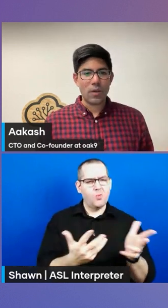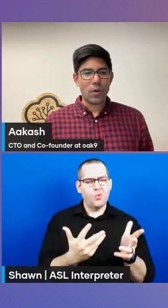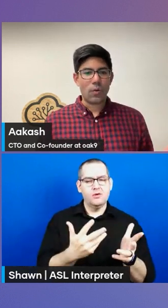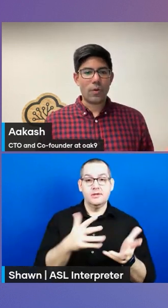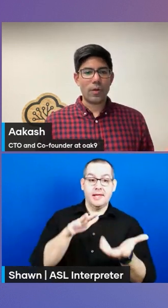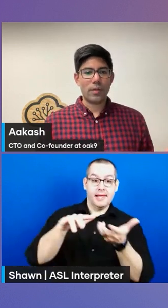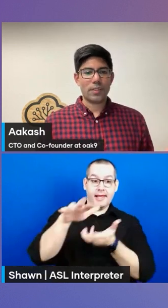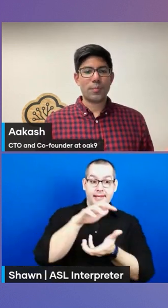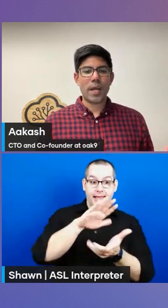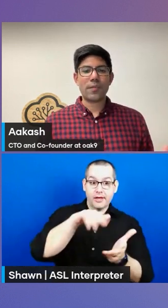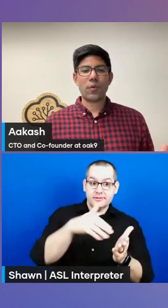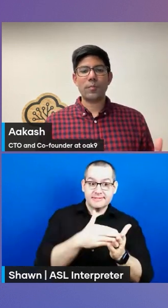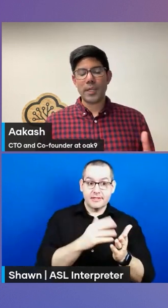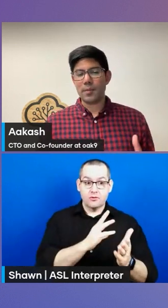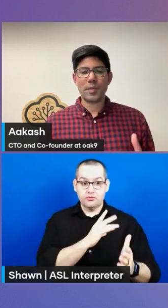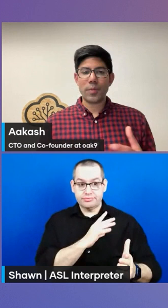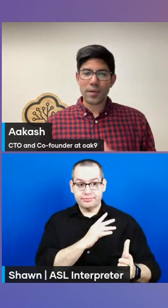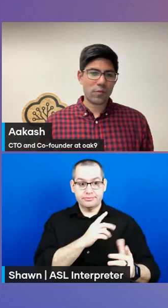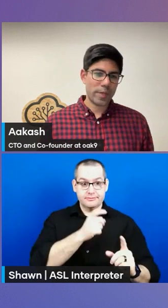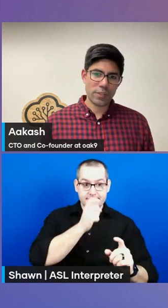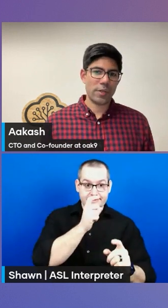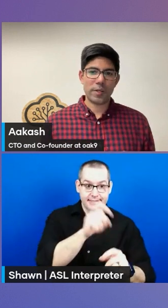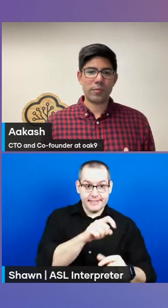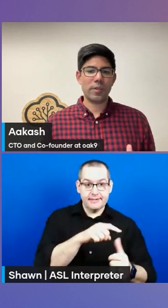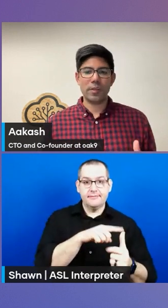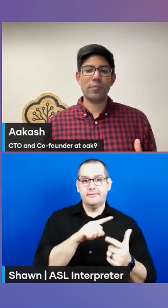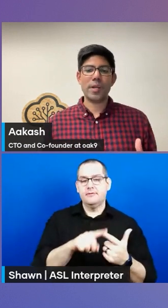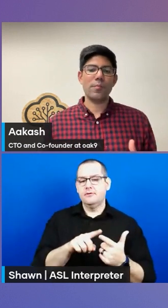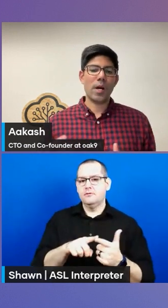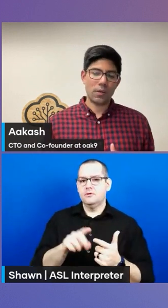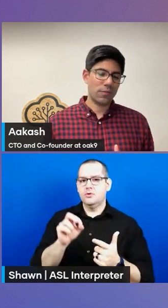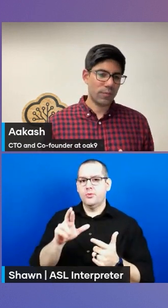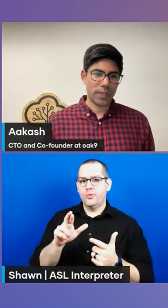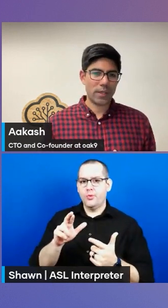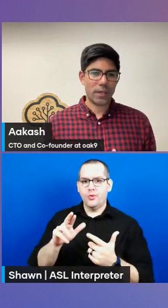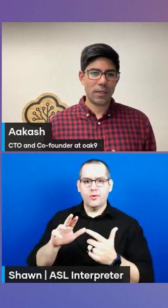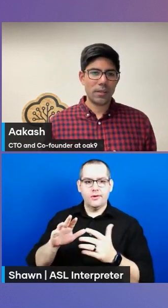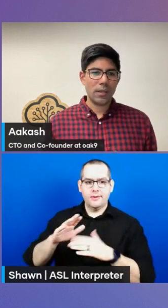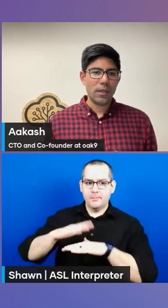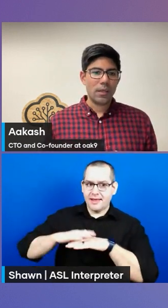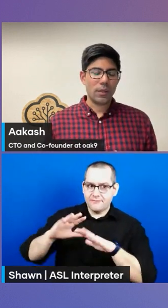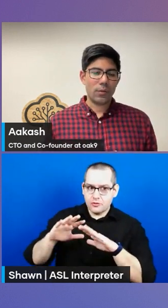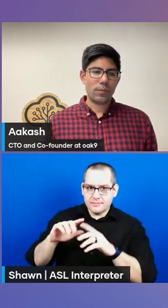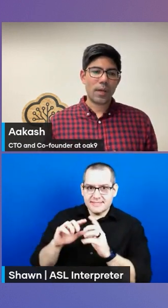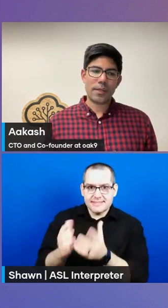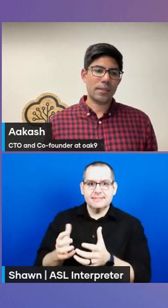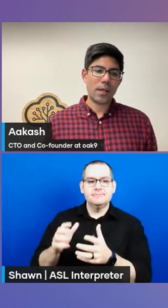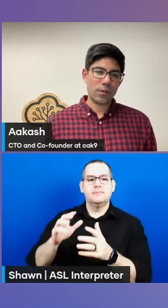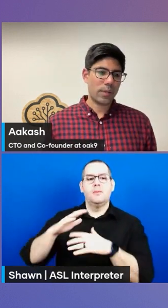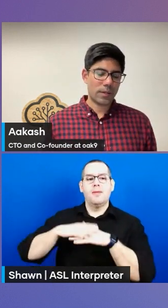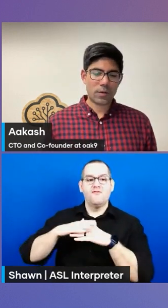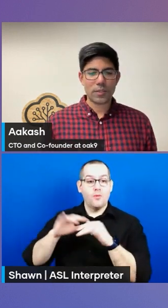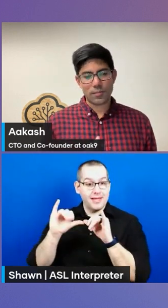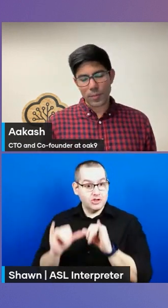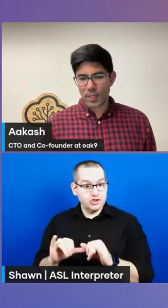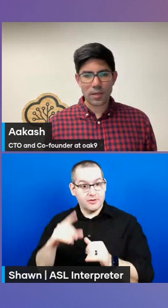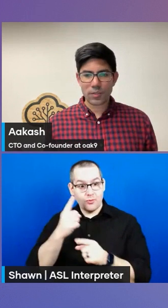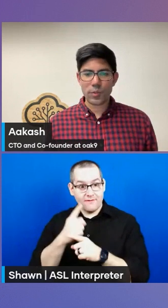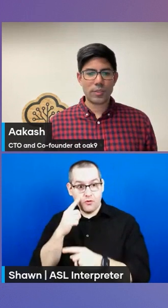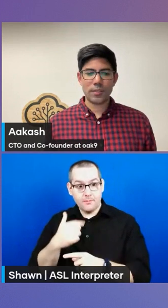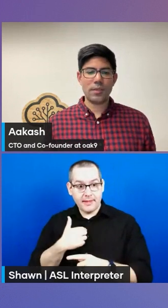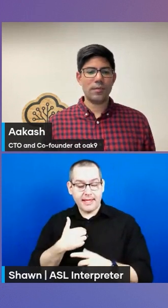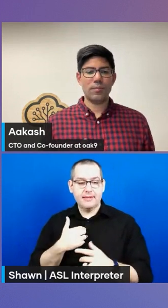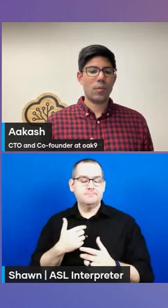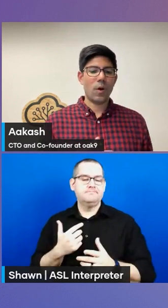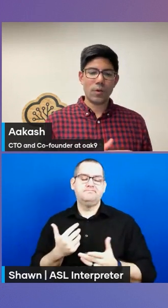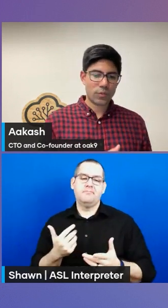excellence, or is platform teams and platform engineering really the right model for me? And I can tell you that across many